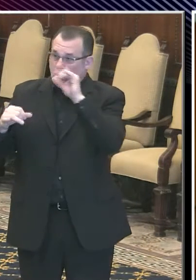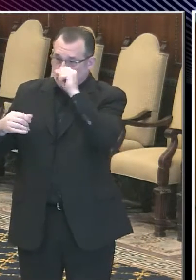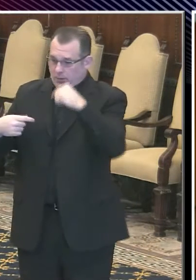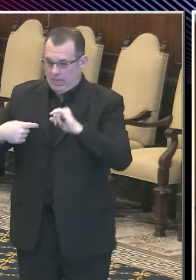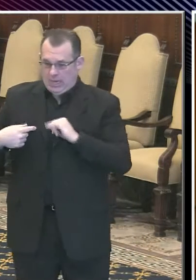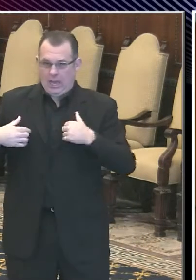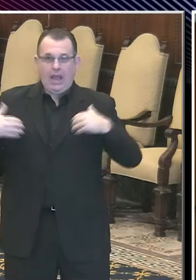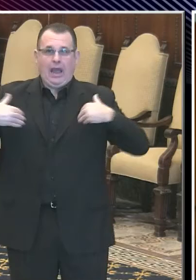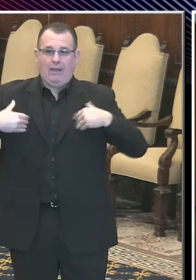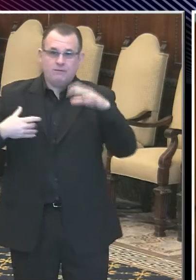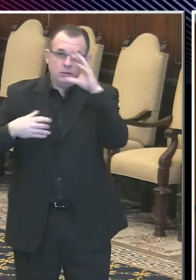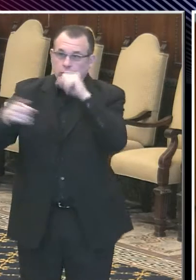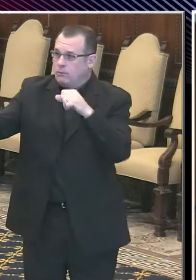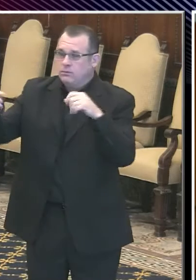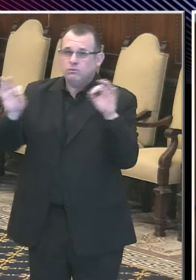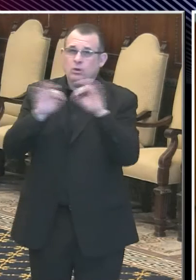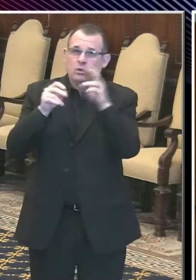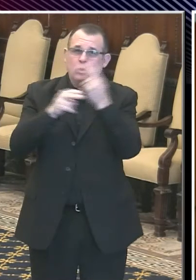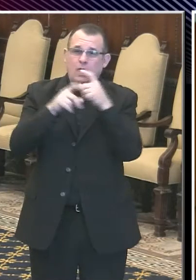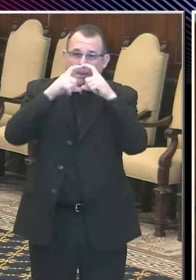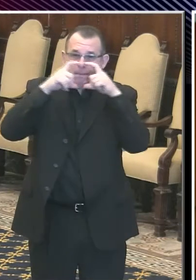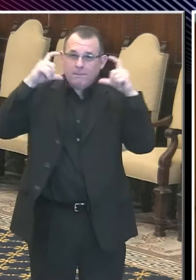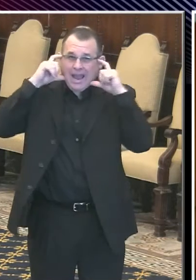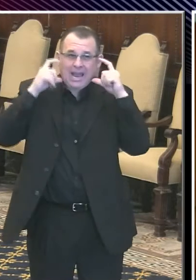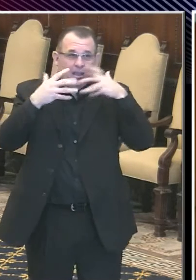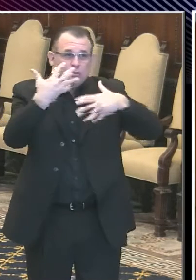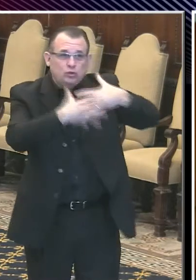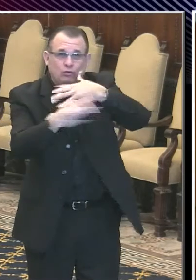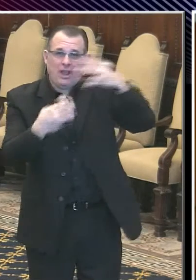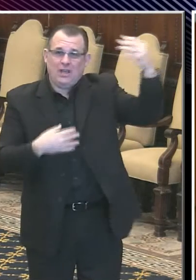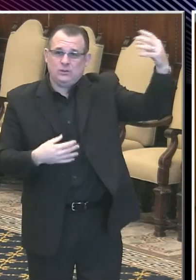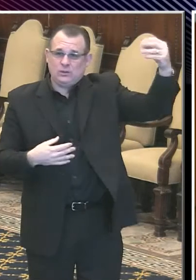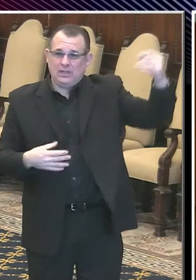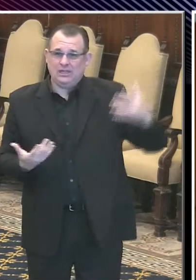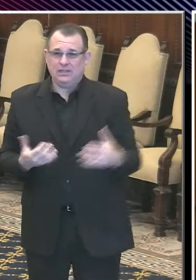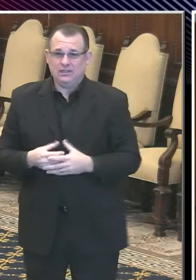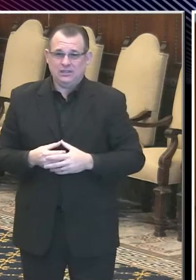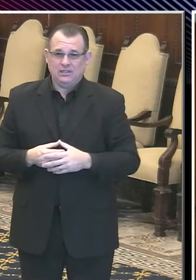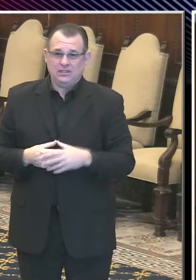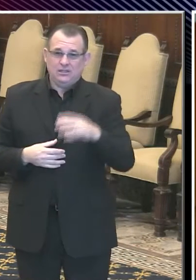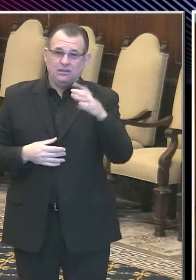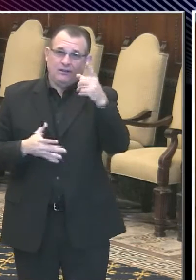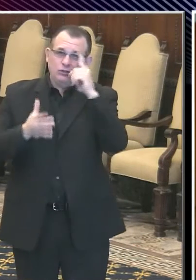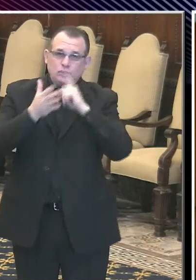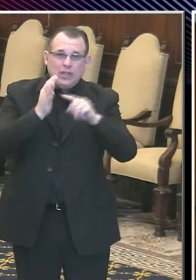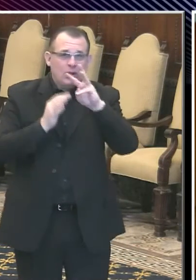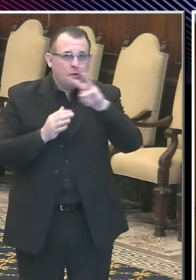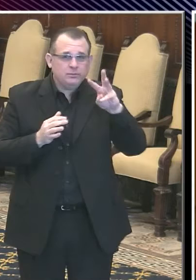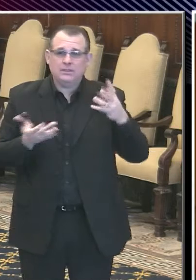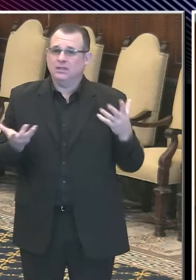mask. More information at phila.gov/COVID, and medical questions,